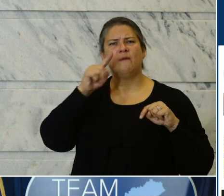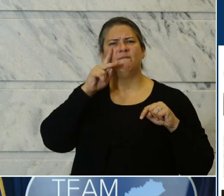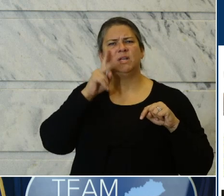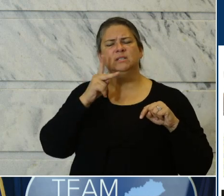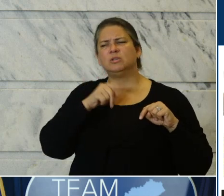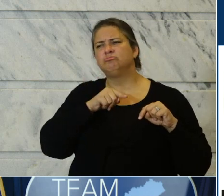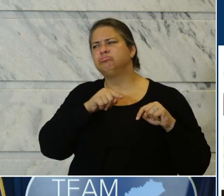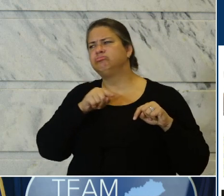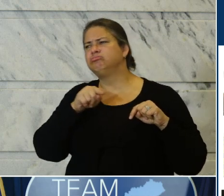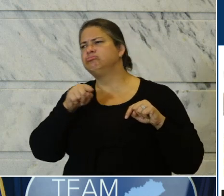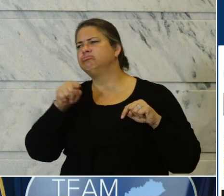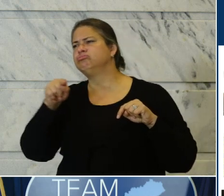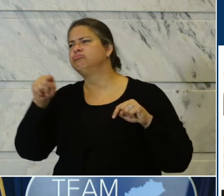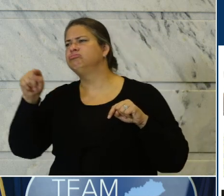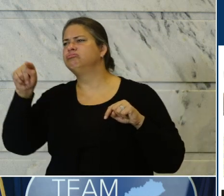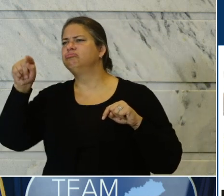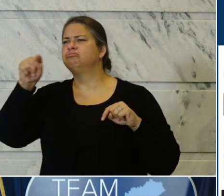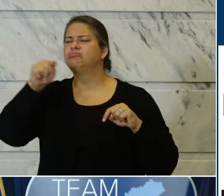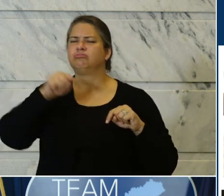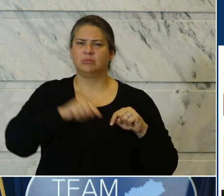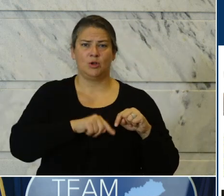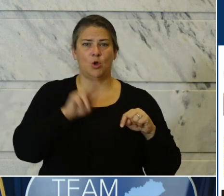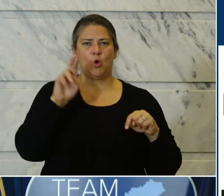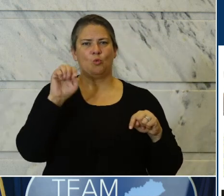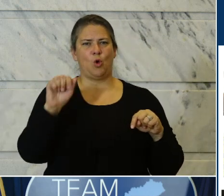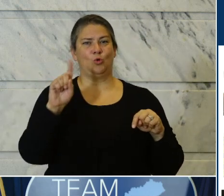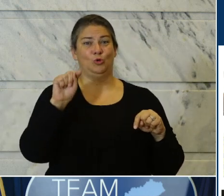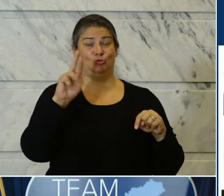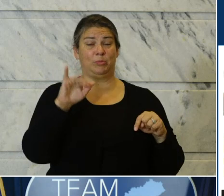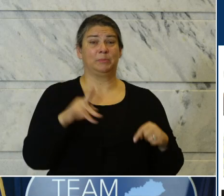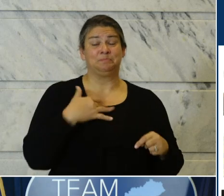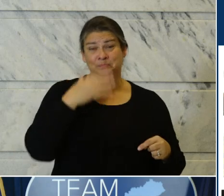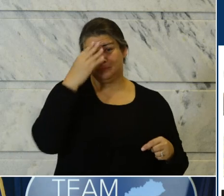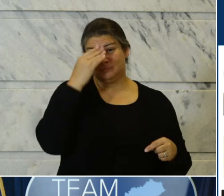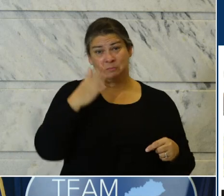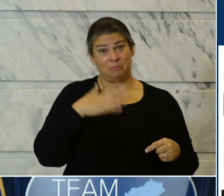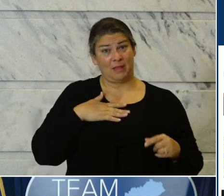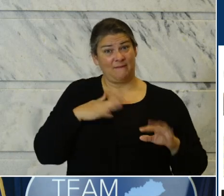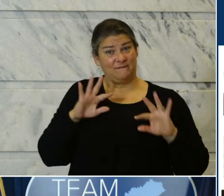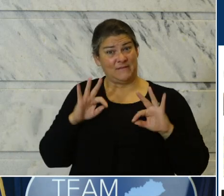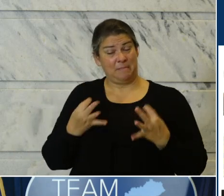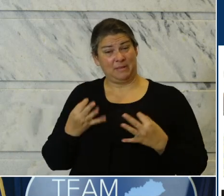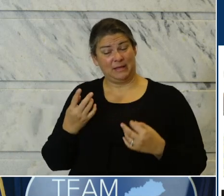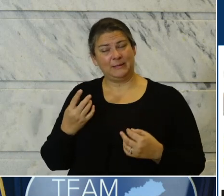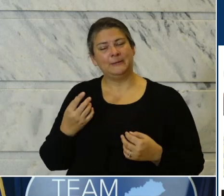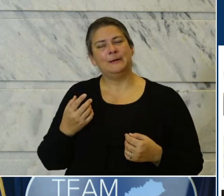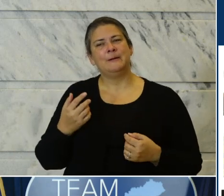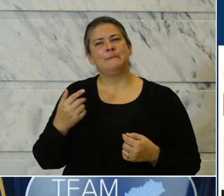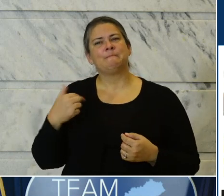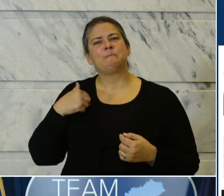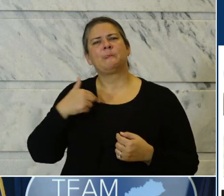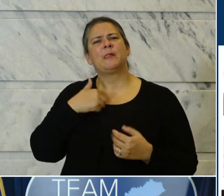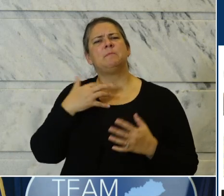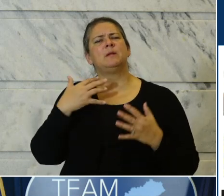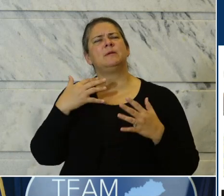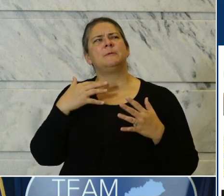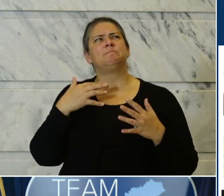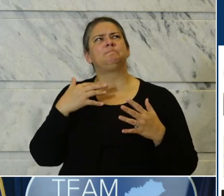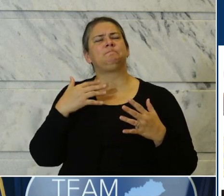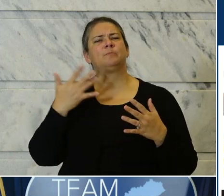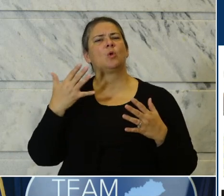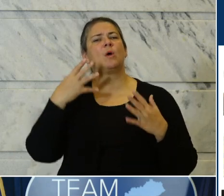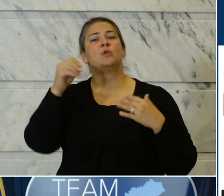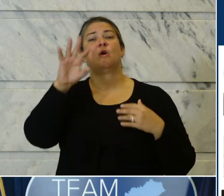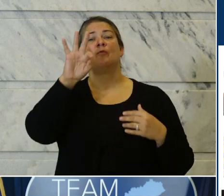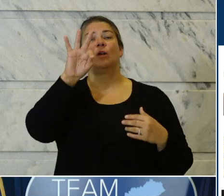KY Road Trip. I can tell you that my family and I have been venturing out and experiencing